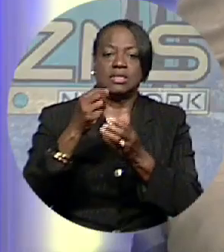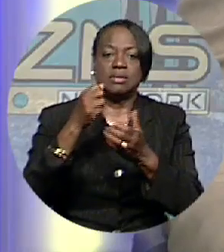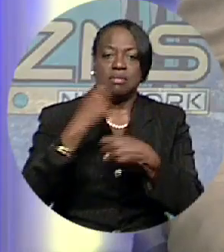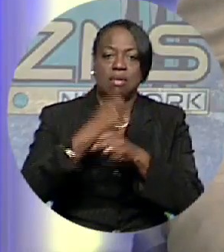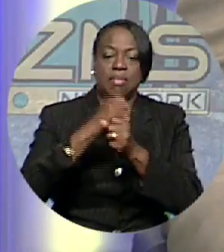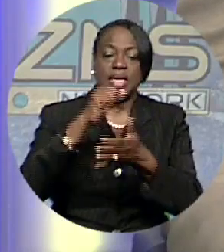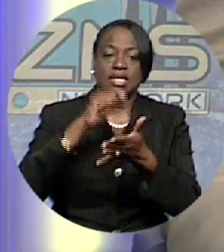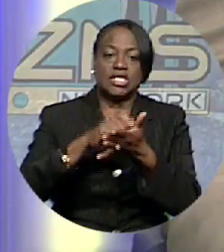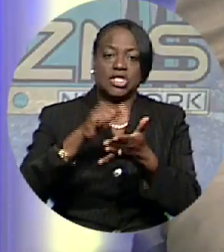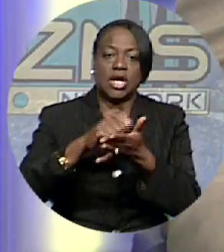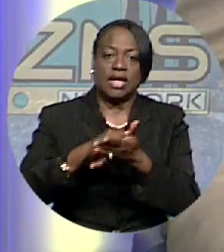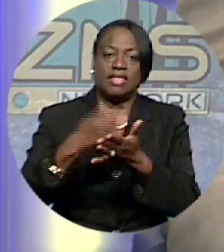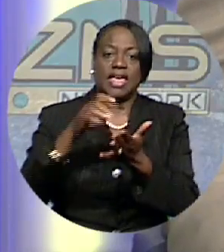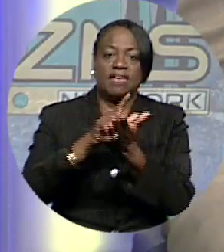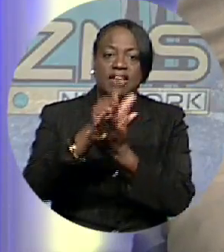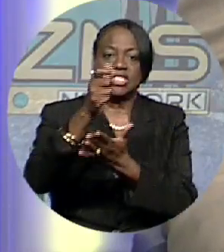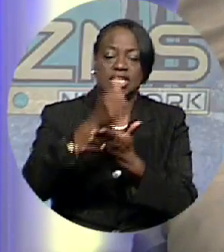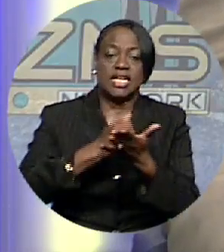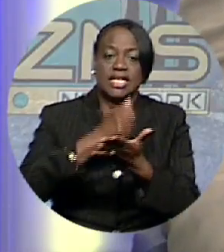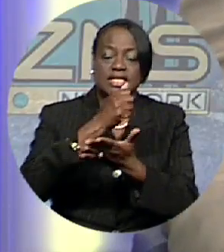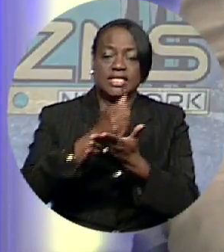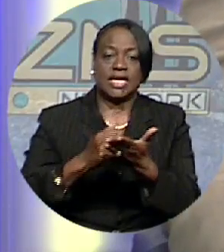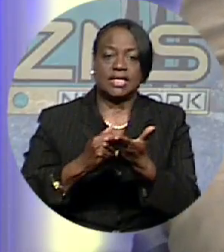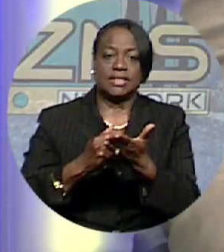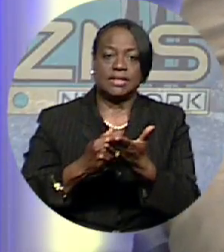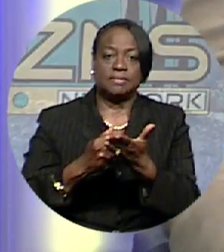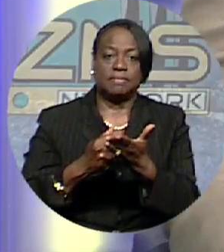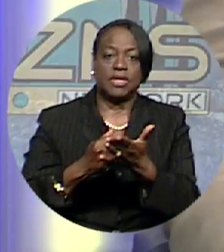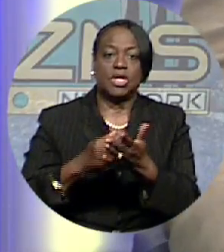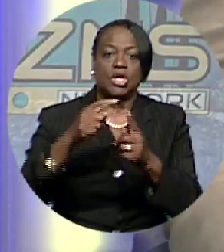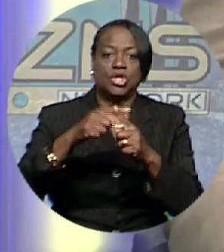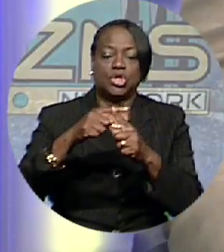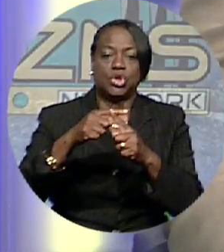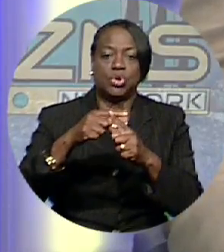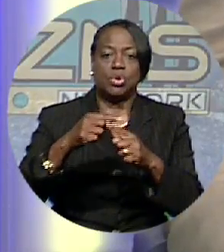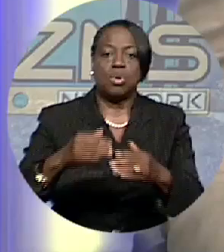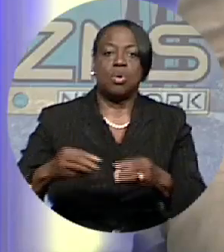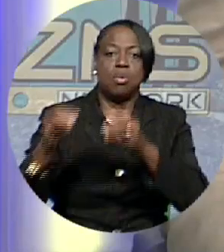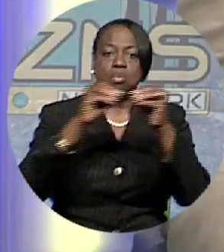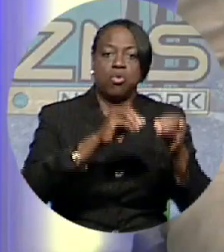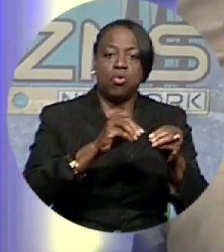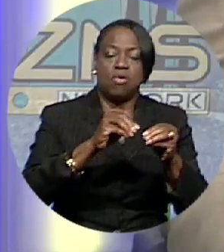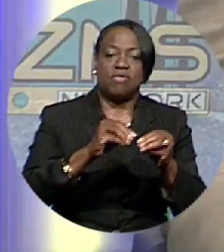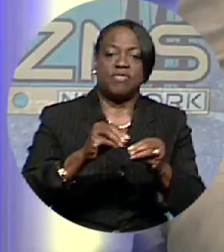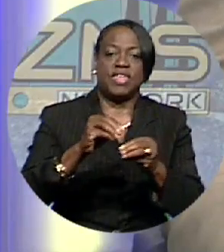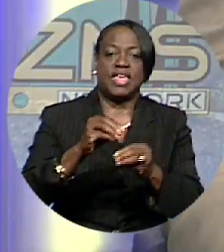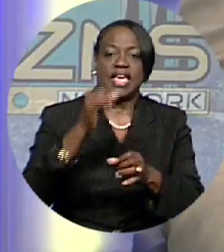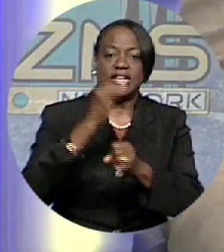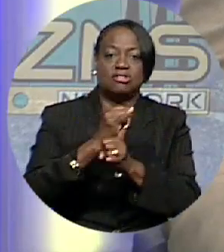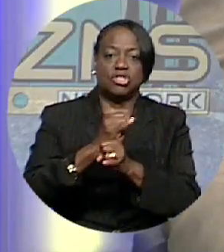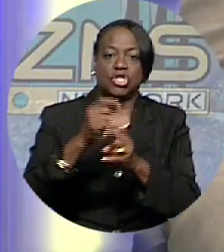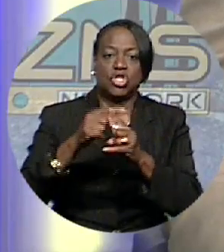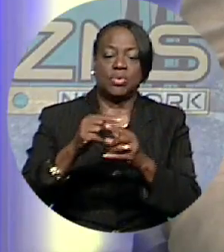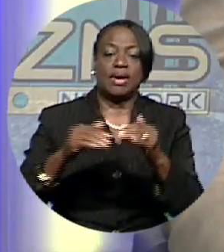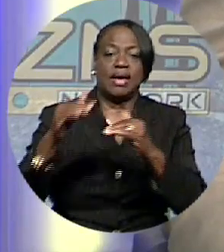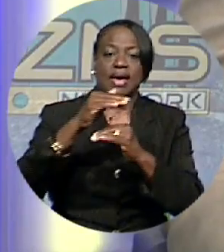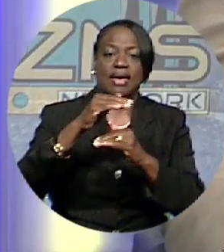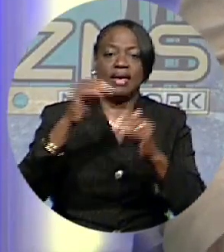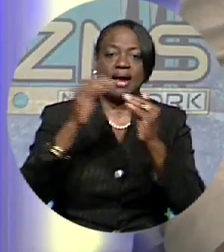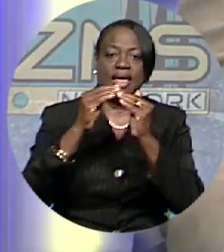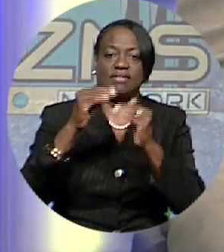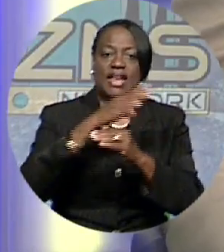aviation sector. It's an initiative that could not only propel the industry to a new level, but also create greater measures for safety